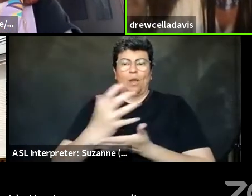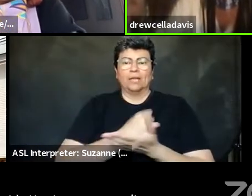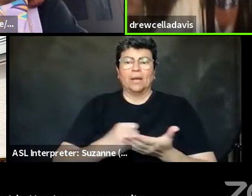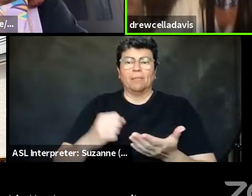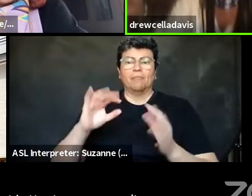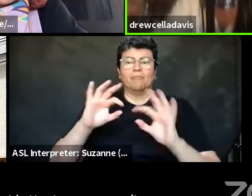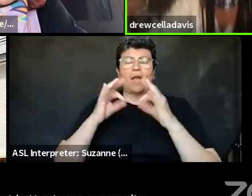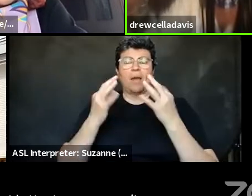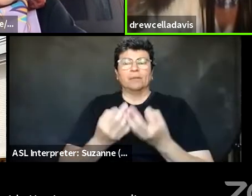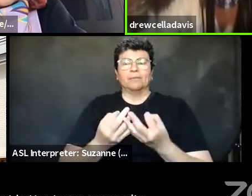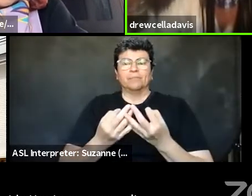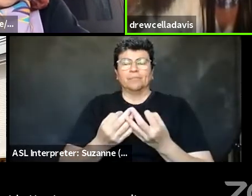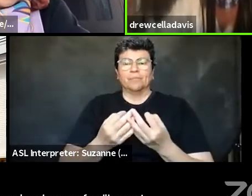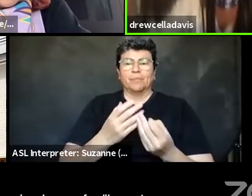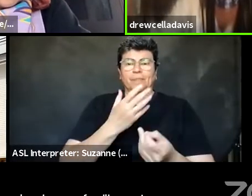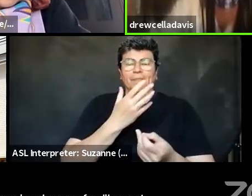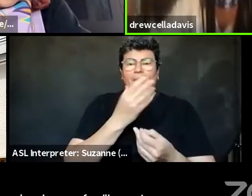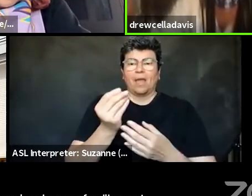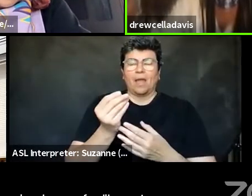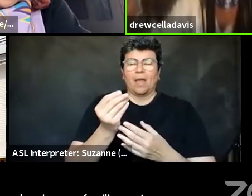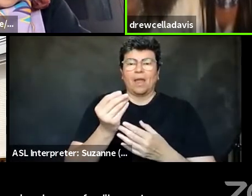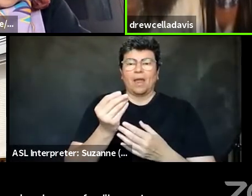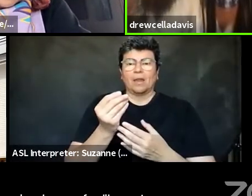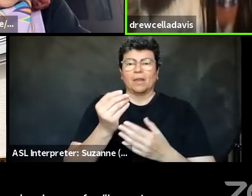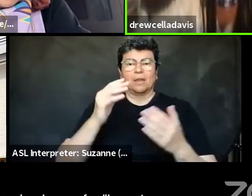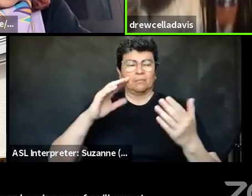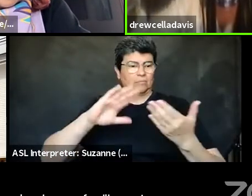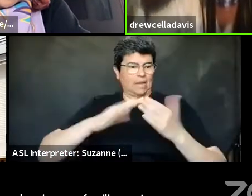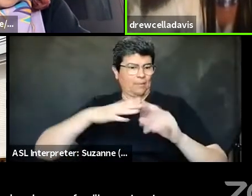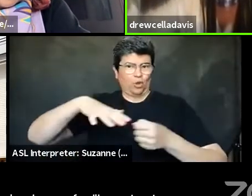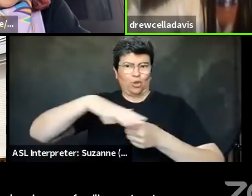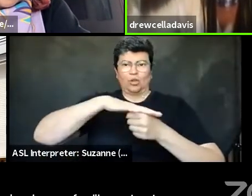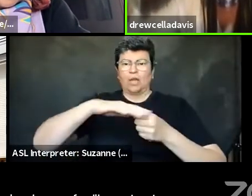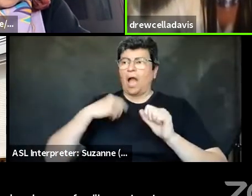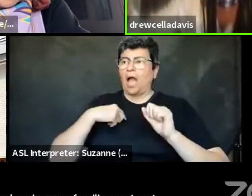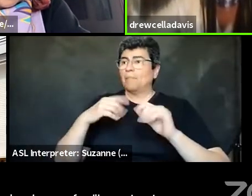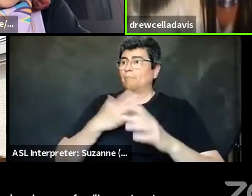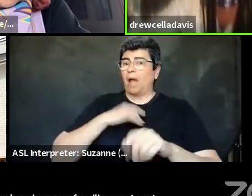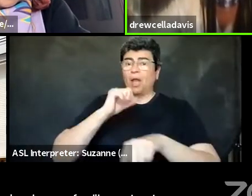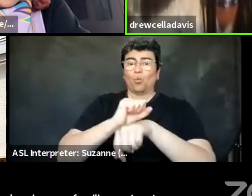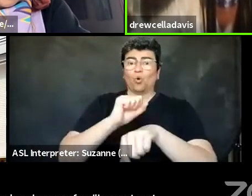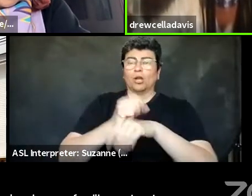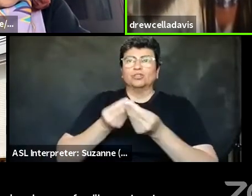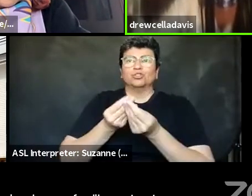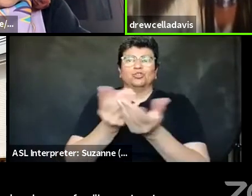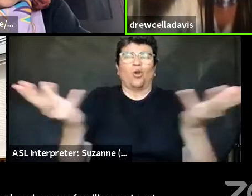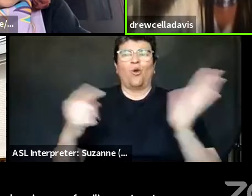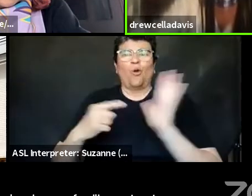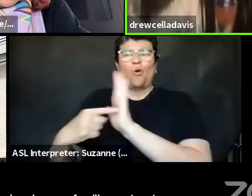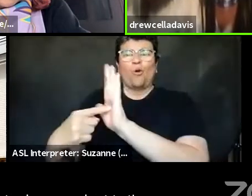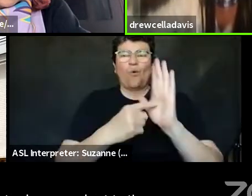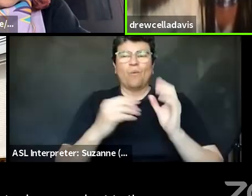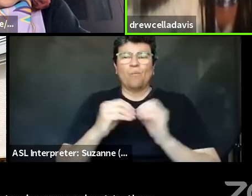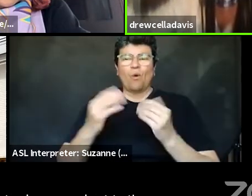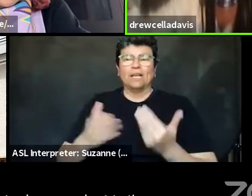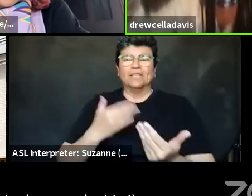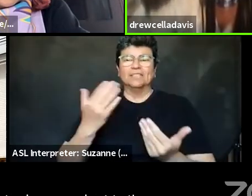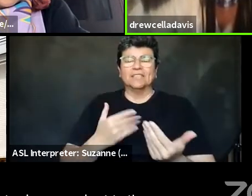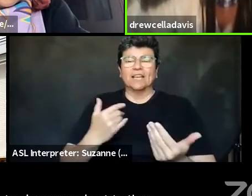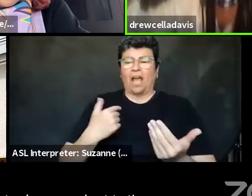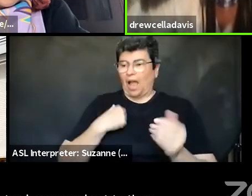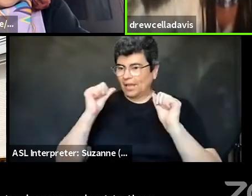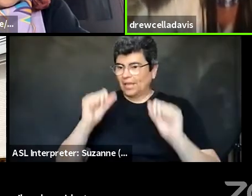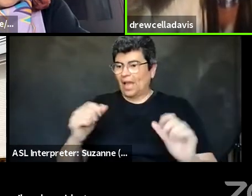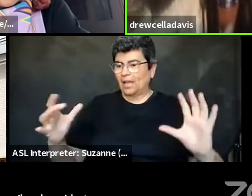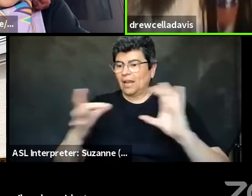families and neighborhoods. And I'm able to give my work out to them more easily. And then I'm also able to